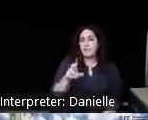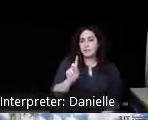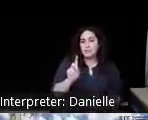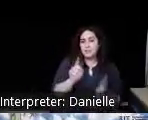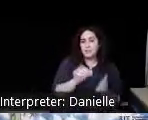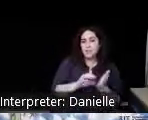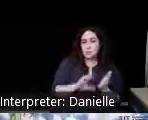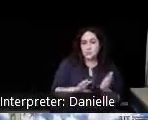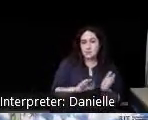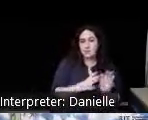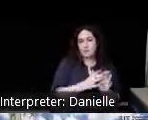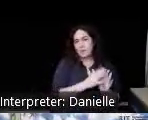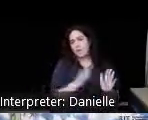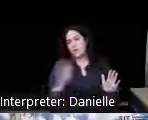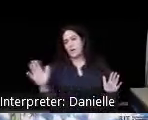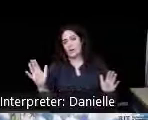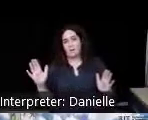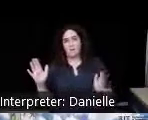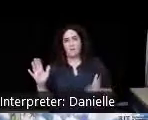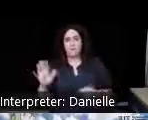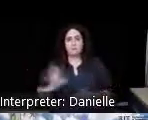students through to Professor Emeritus.